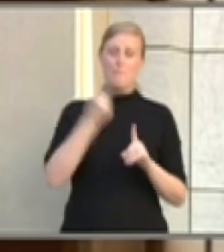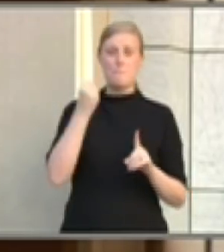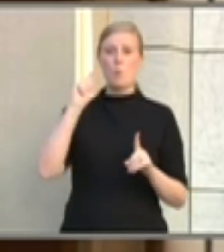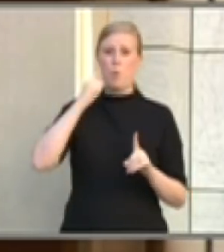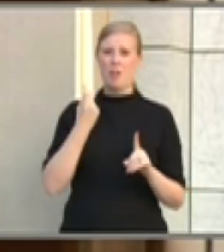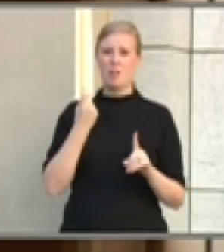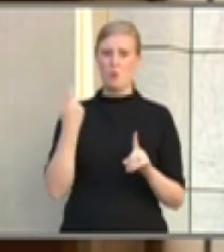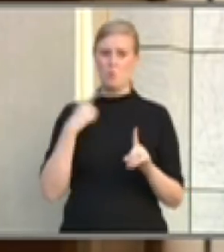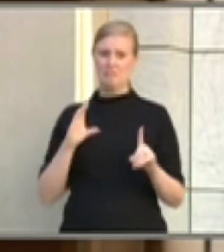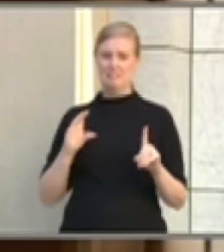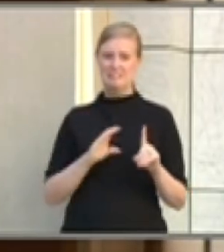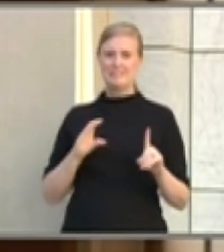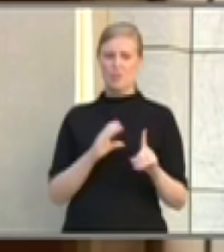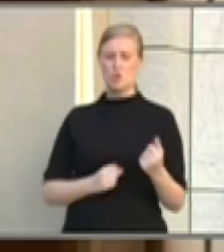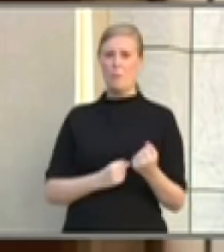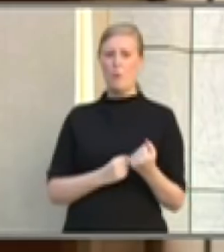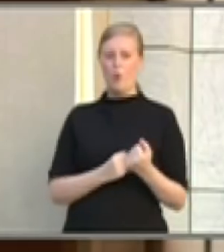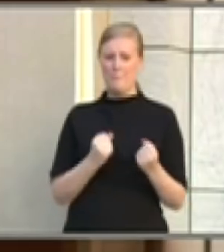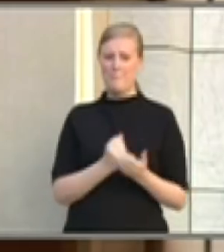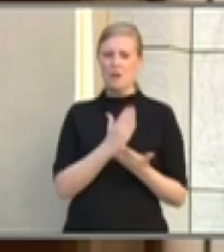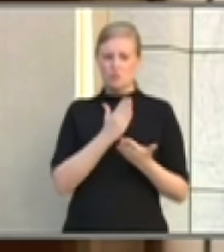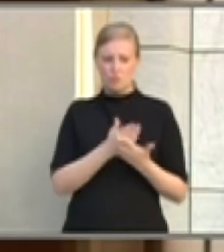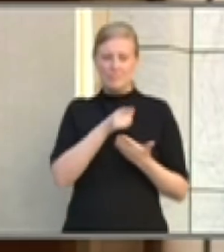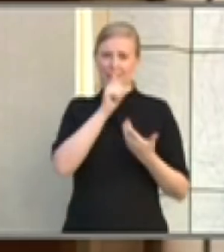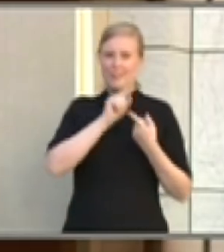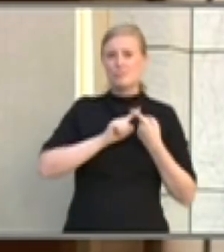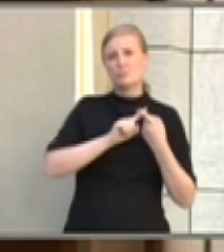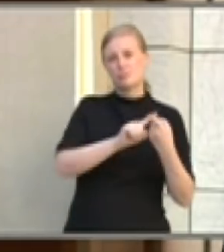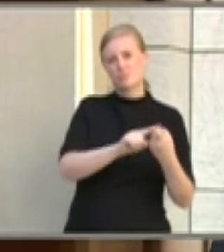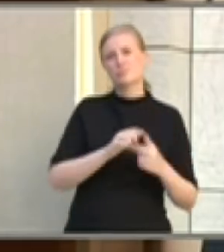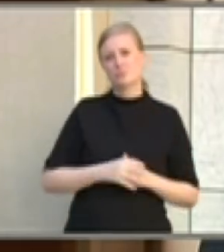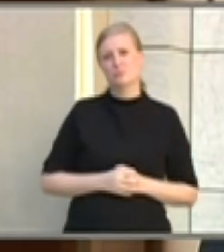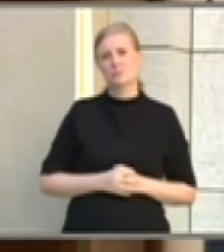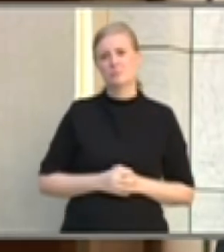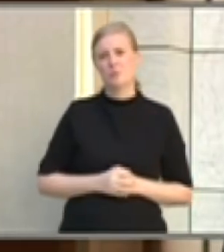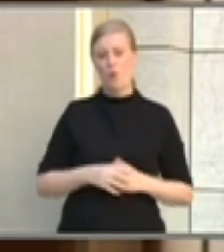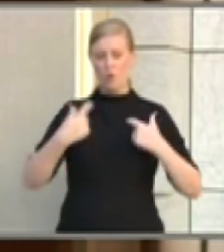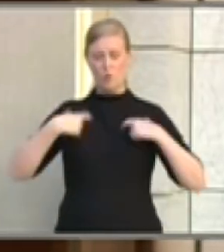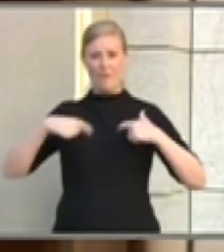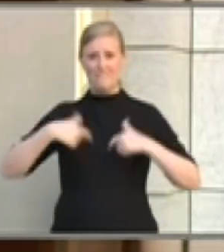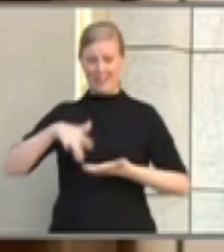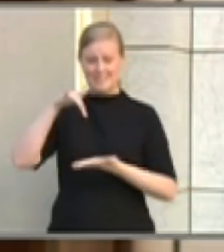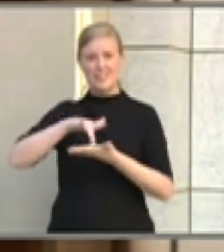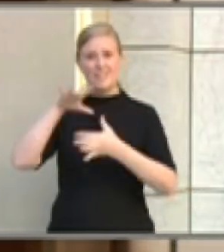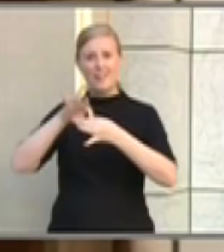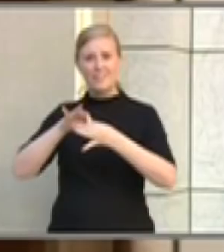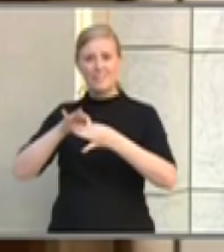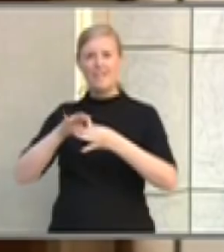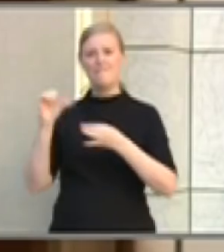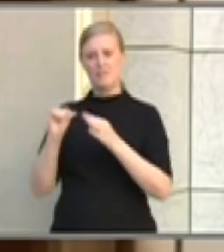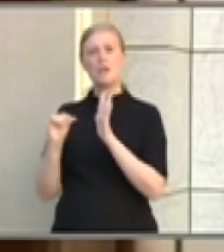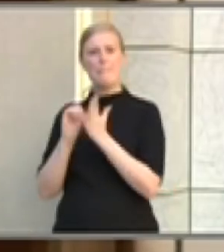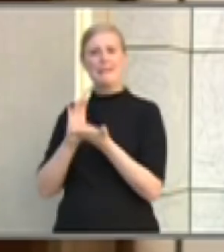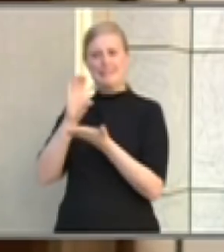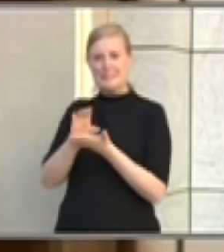our social safety net, of which we can be very proud in this country. Today I announce that